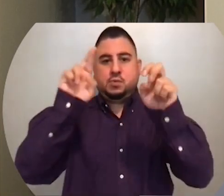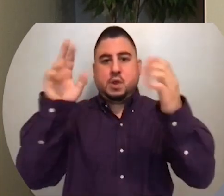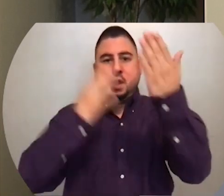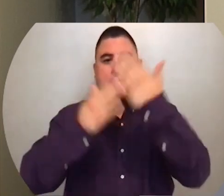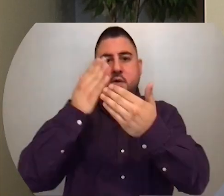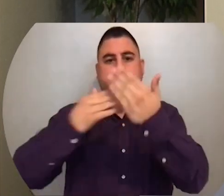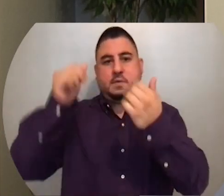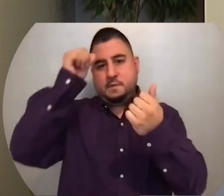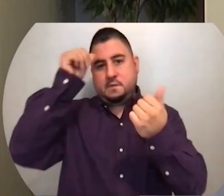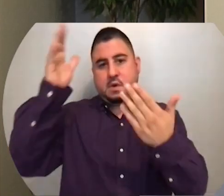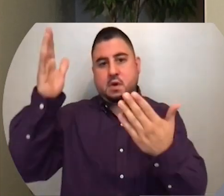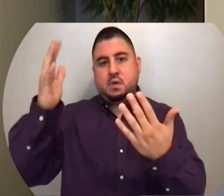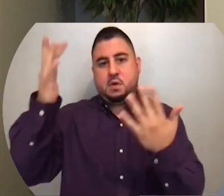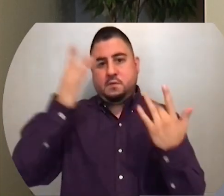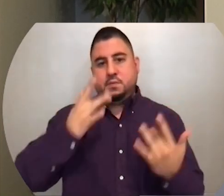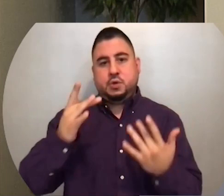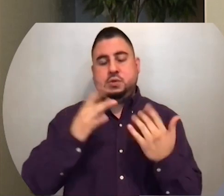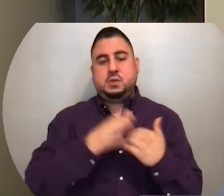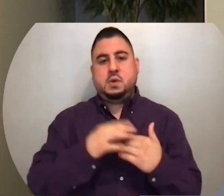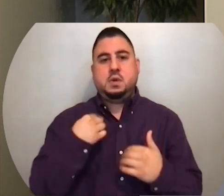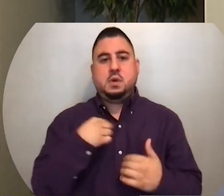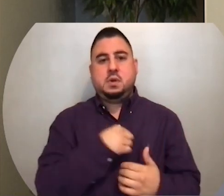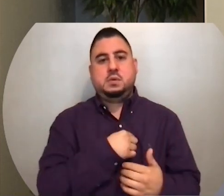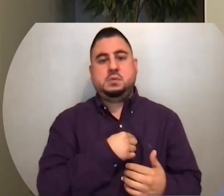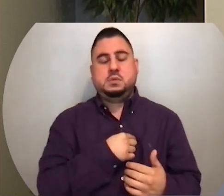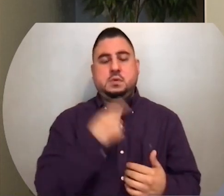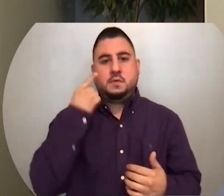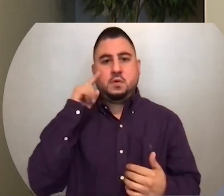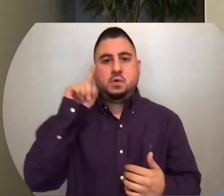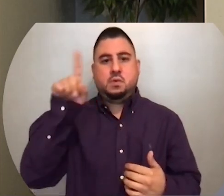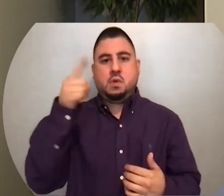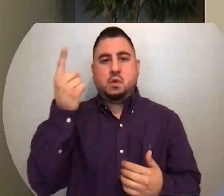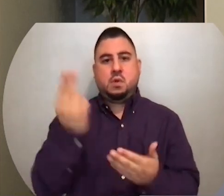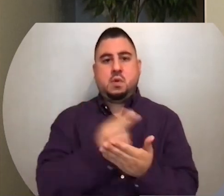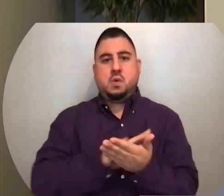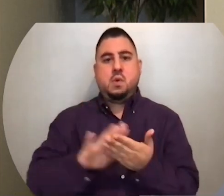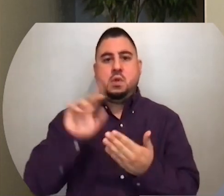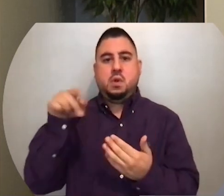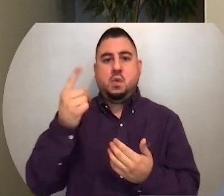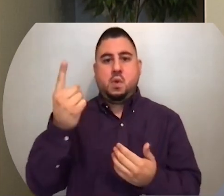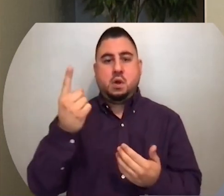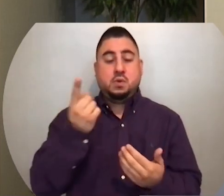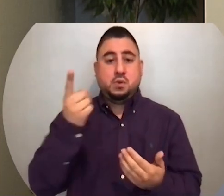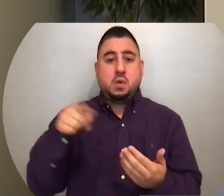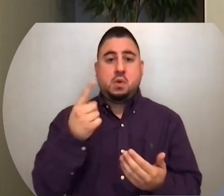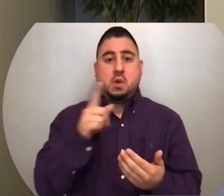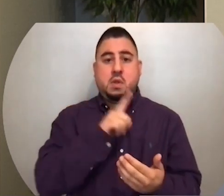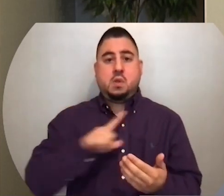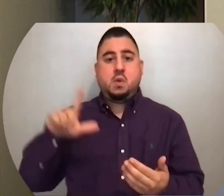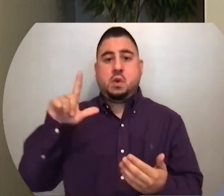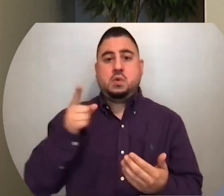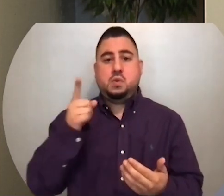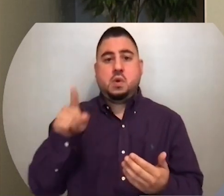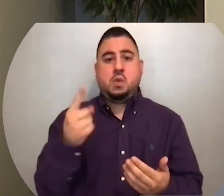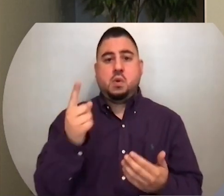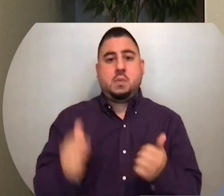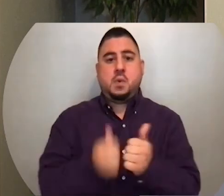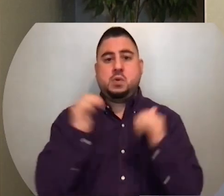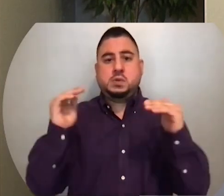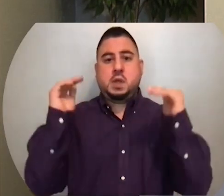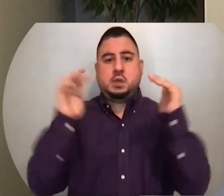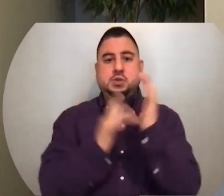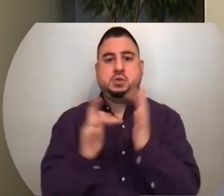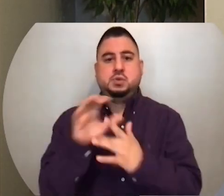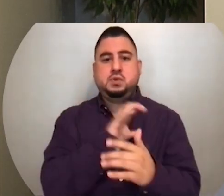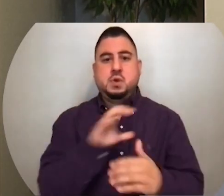right hand of the Father. Have mercy on us. For you alone are the Holy One. You alone are the Lord. You alone are the Most